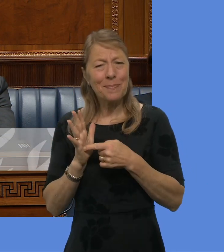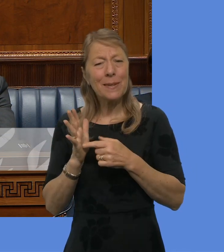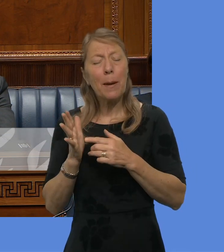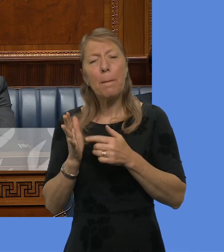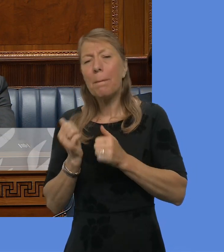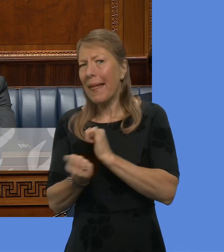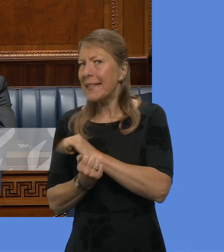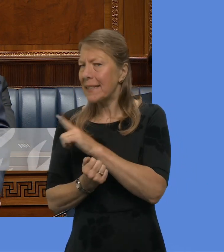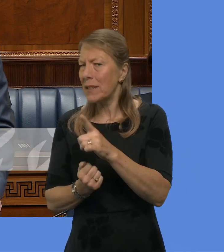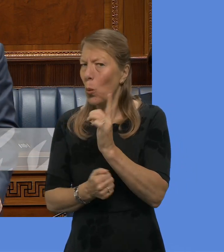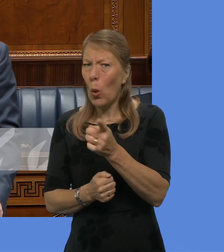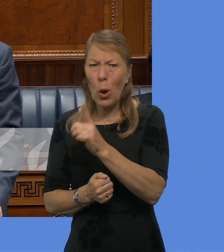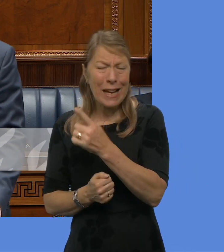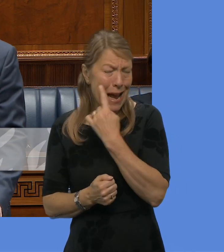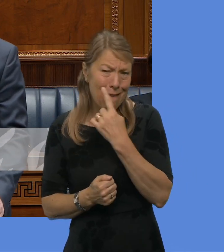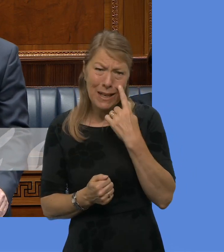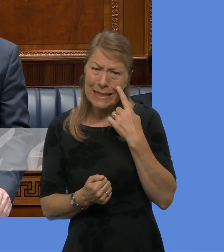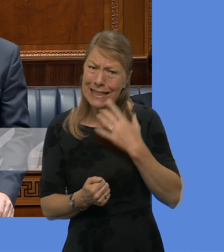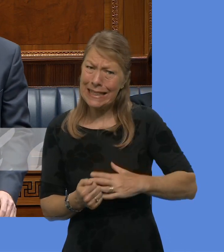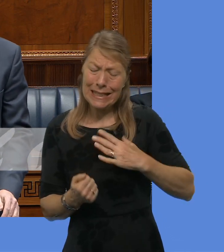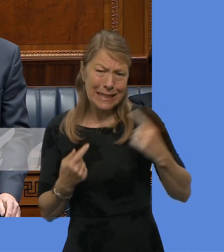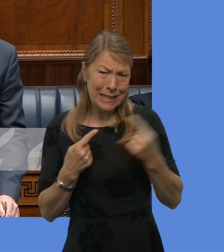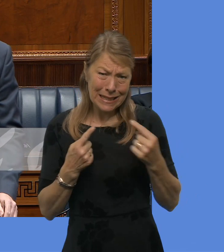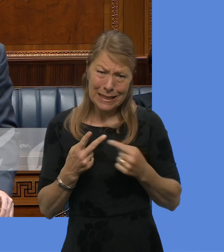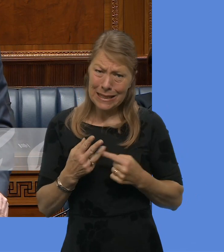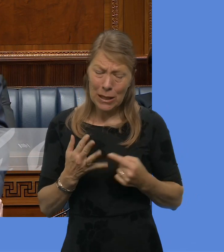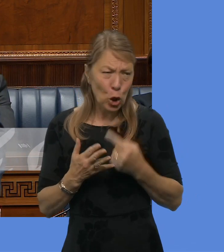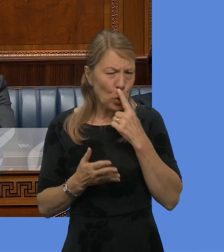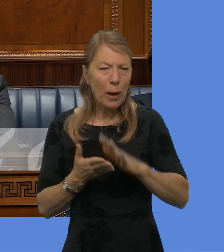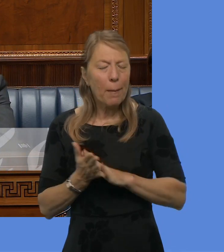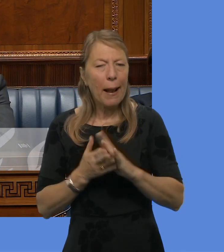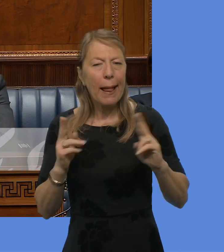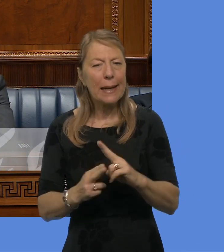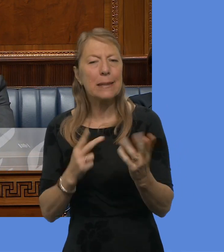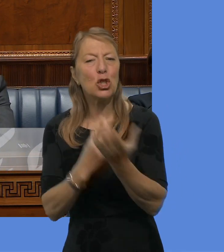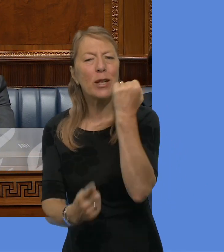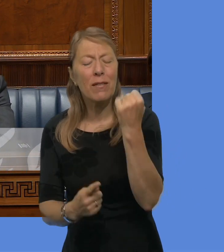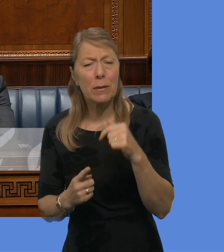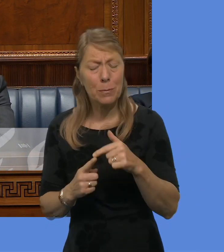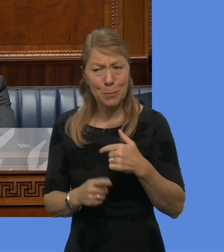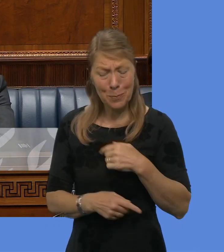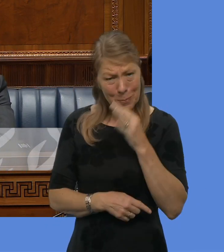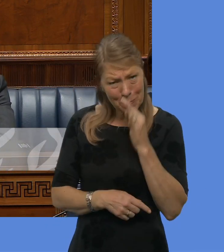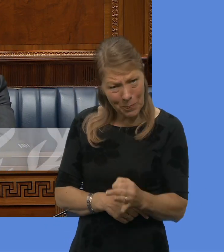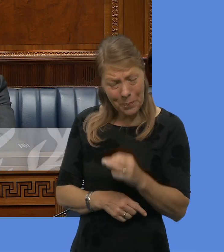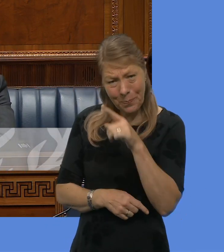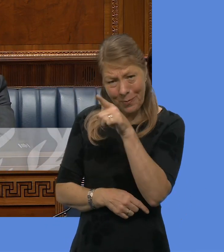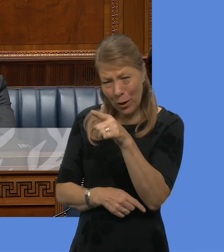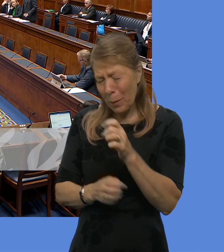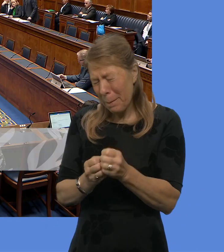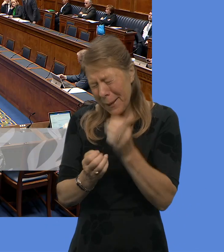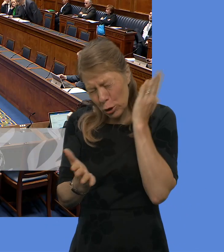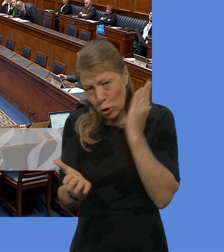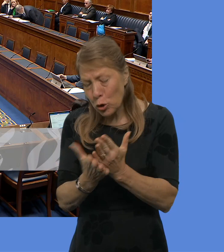police. Can you reassure this House that you will not do anything within the hate crime bill that would reduce confidence in our